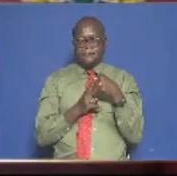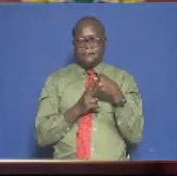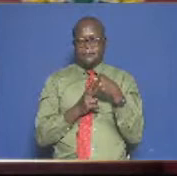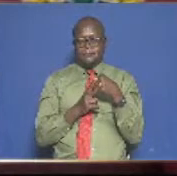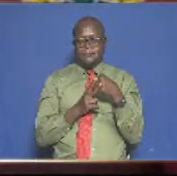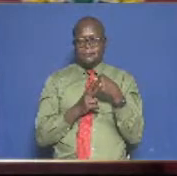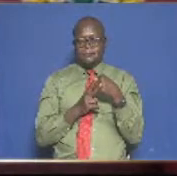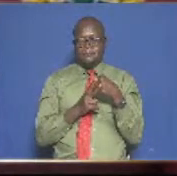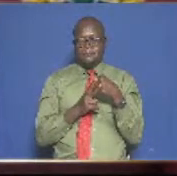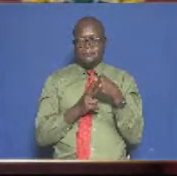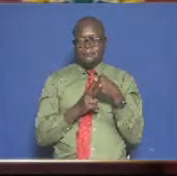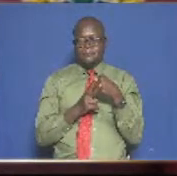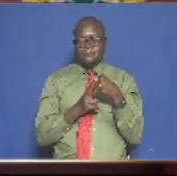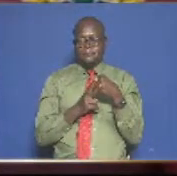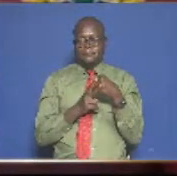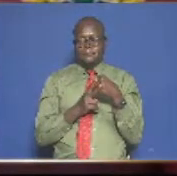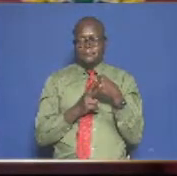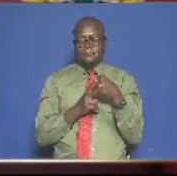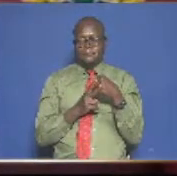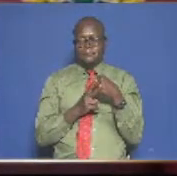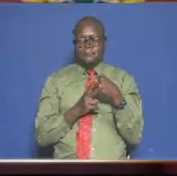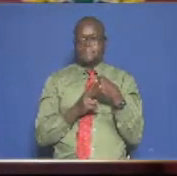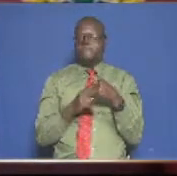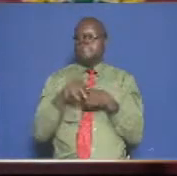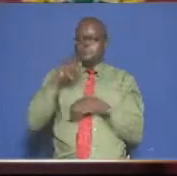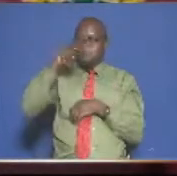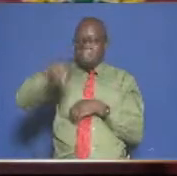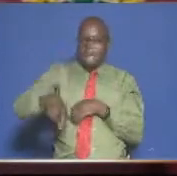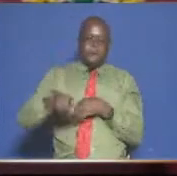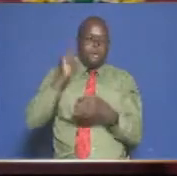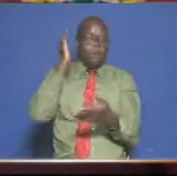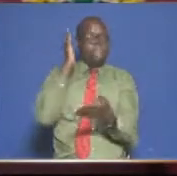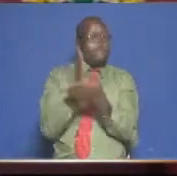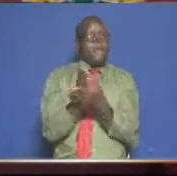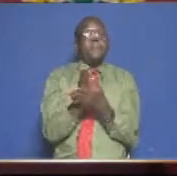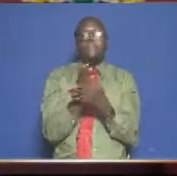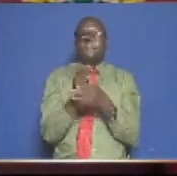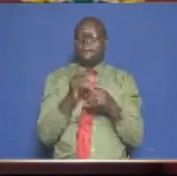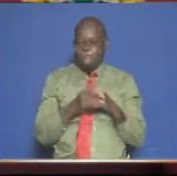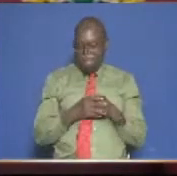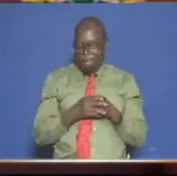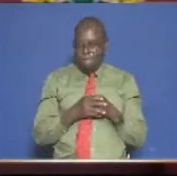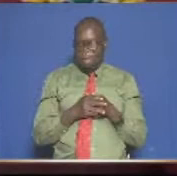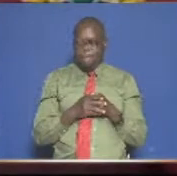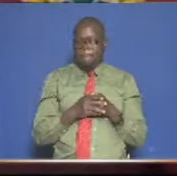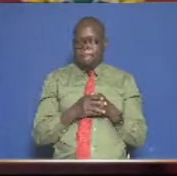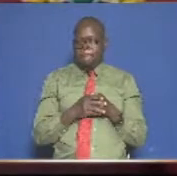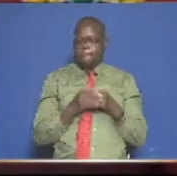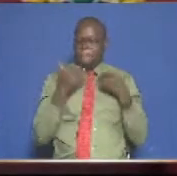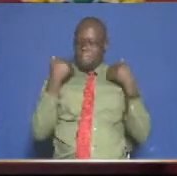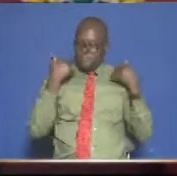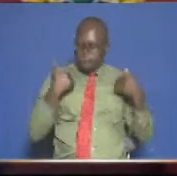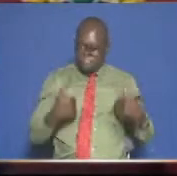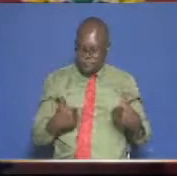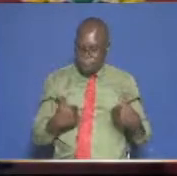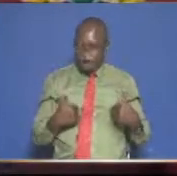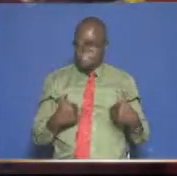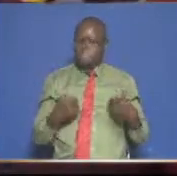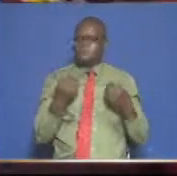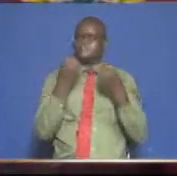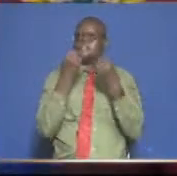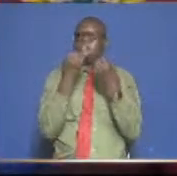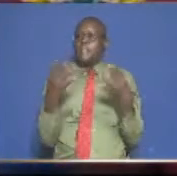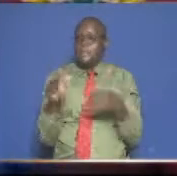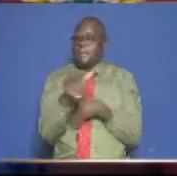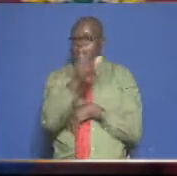2017, Mr. Speaker, I must confirm and confess that it is me among very